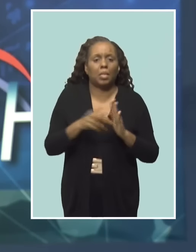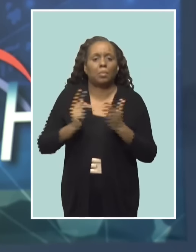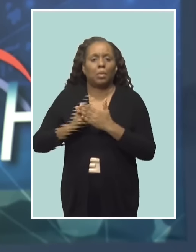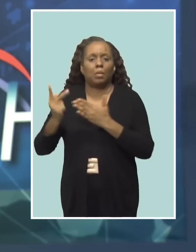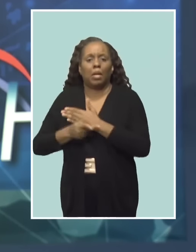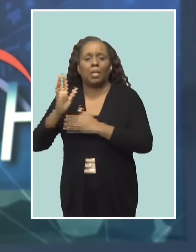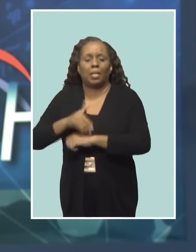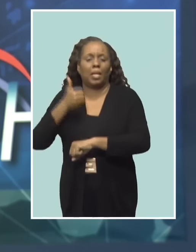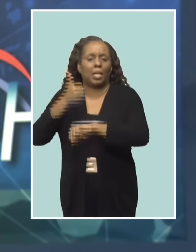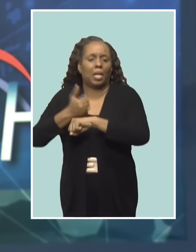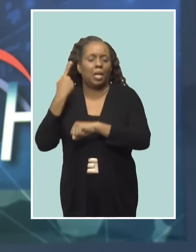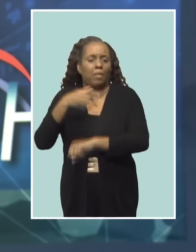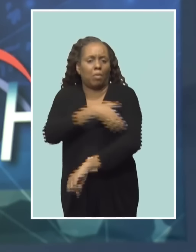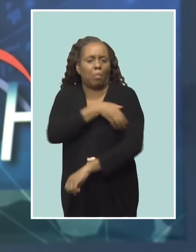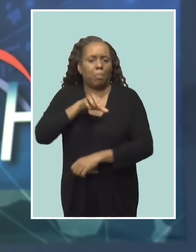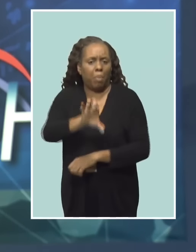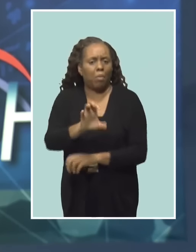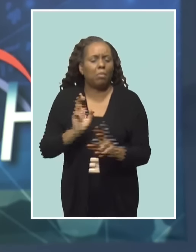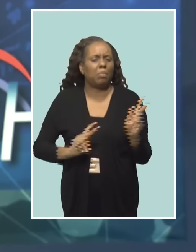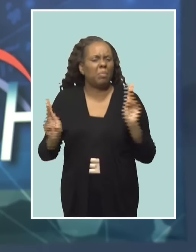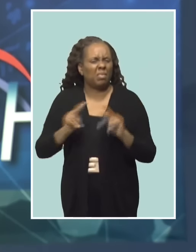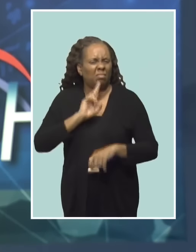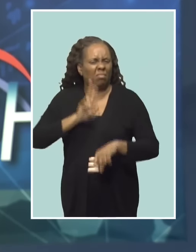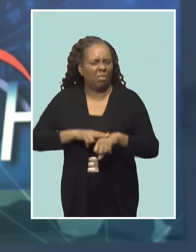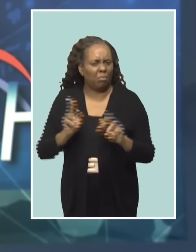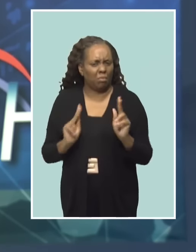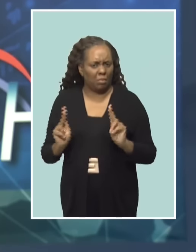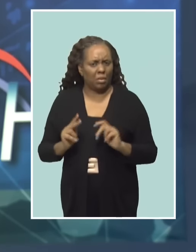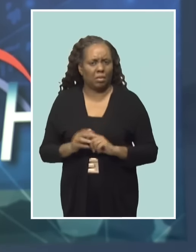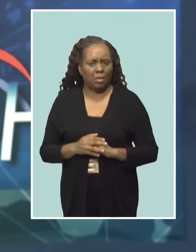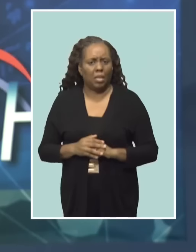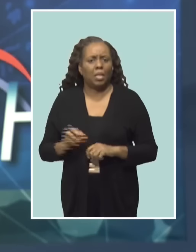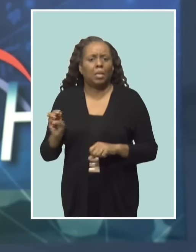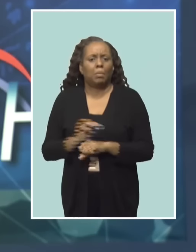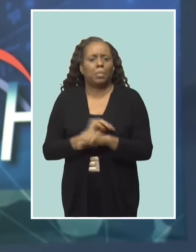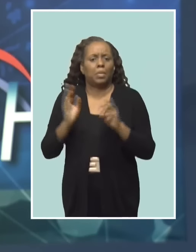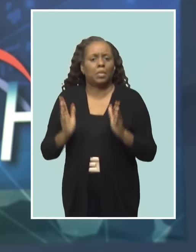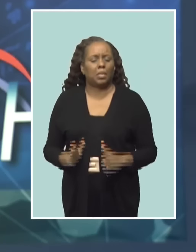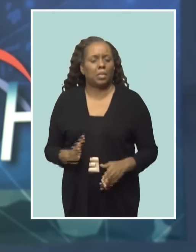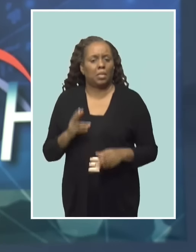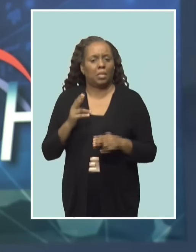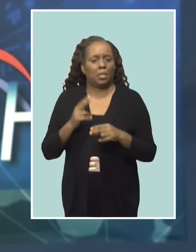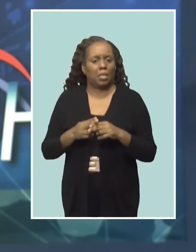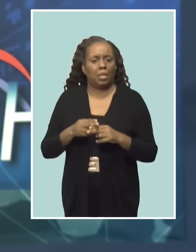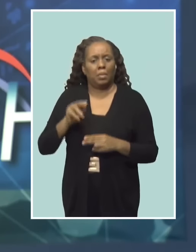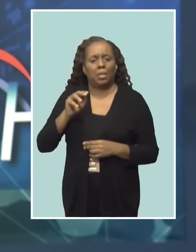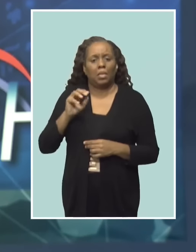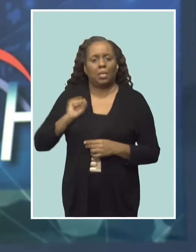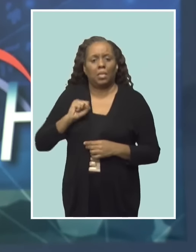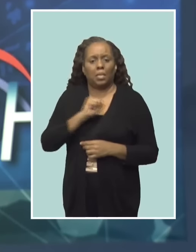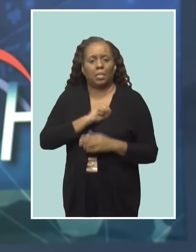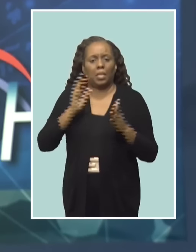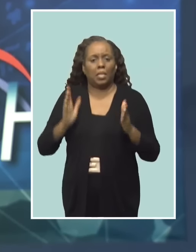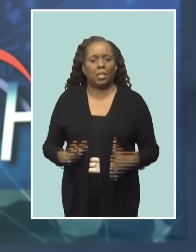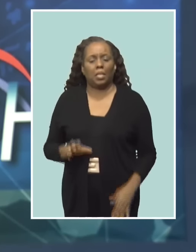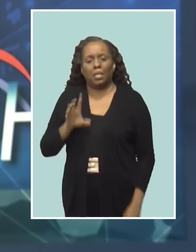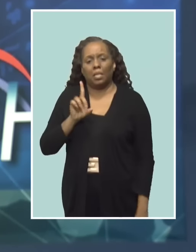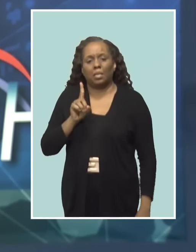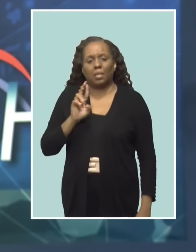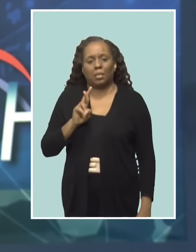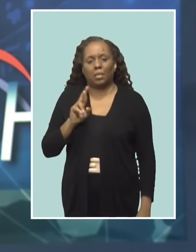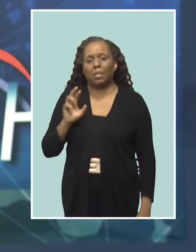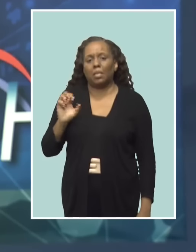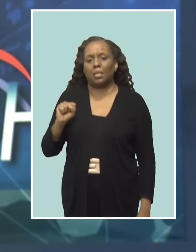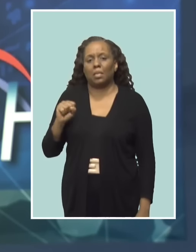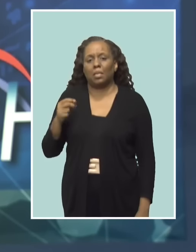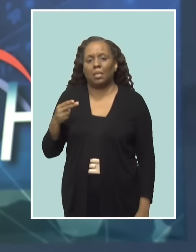to empower the average man. Word of this from Minister in the Prime Minister's office with responsibility for culture, Senator Dr.